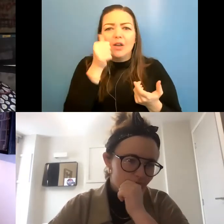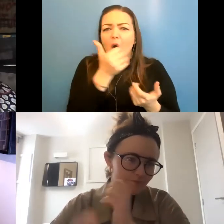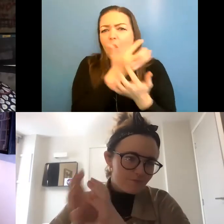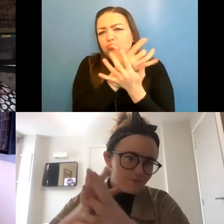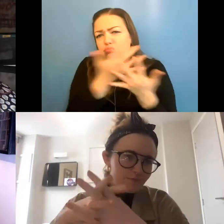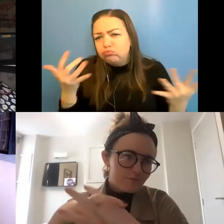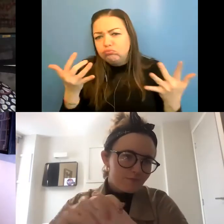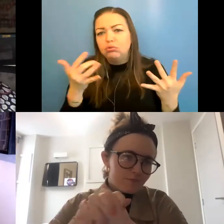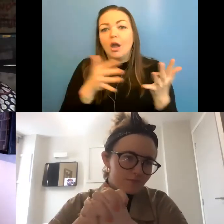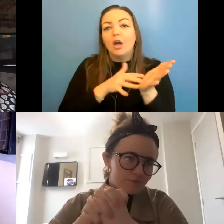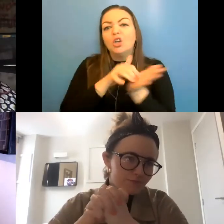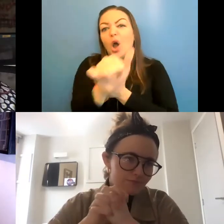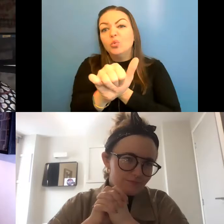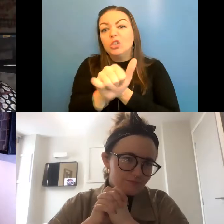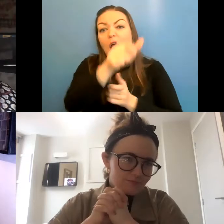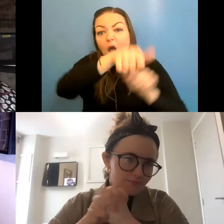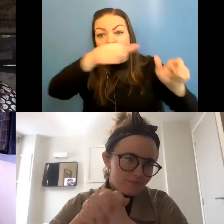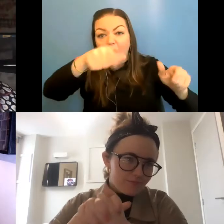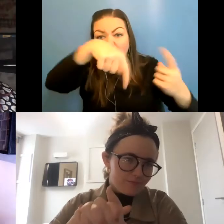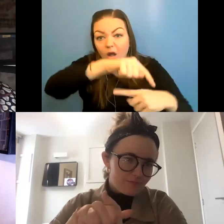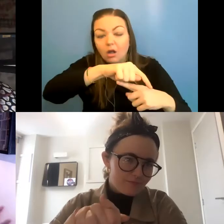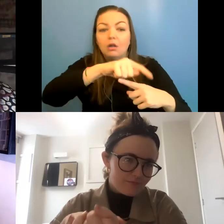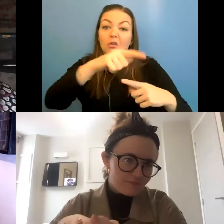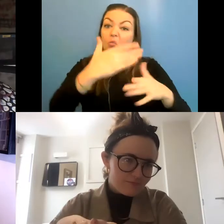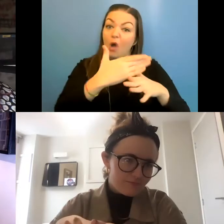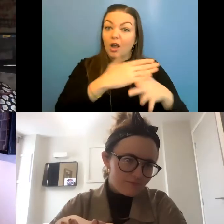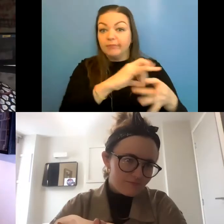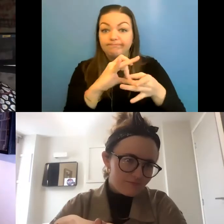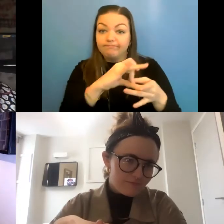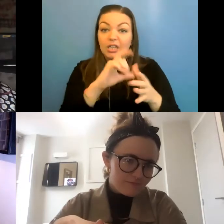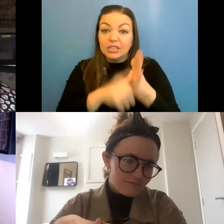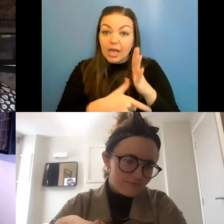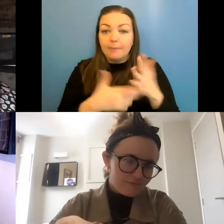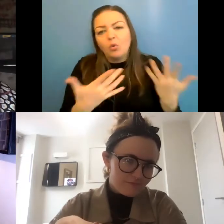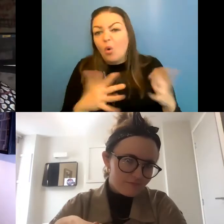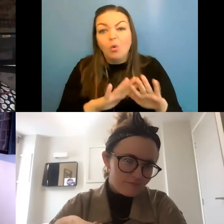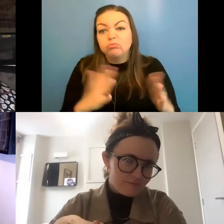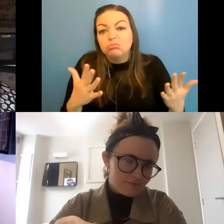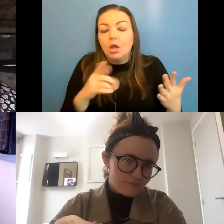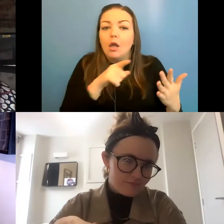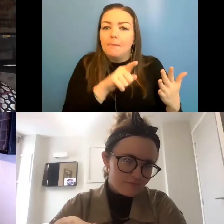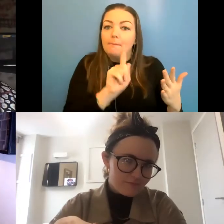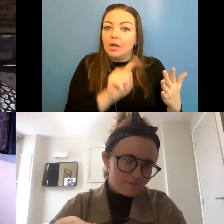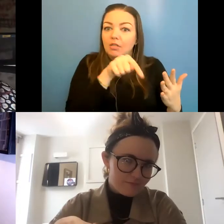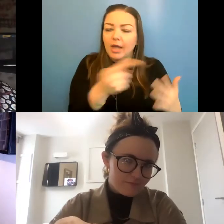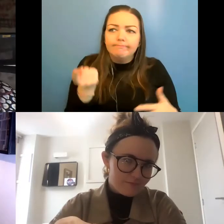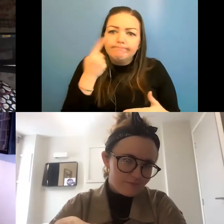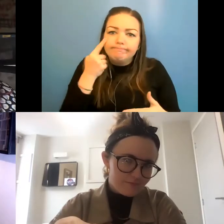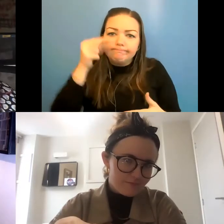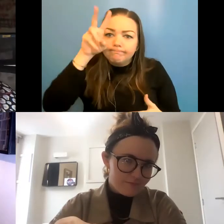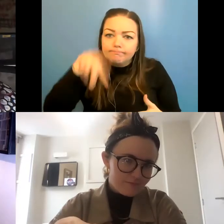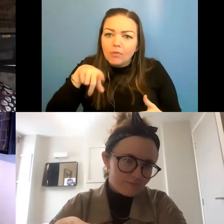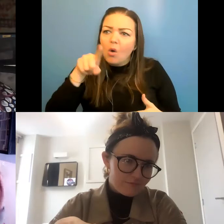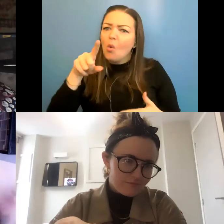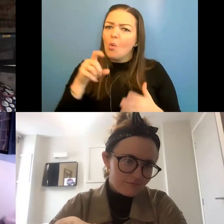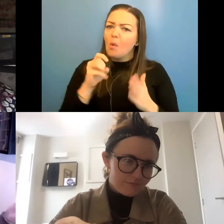people in the culture sector, whether they're working with disabled artists or not, are finding the blog to be really transparent and honest